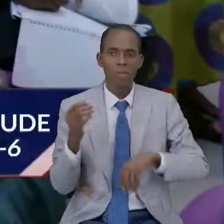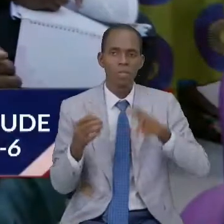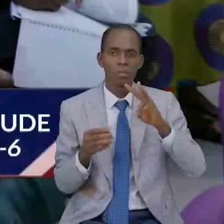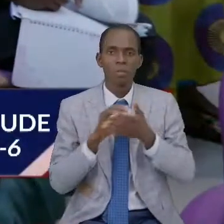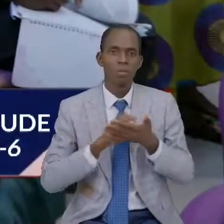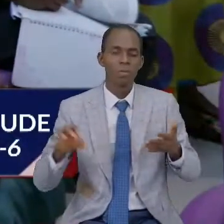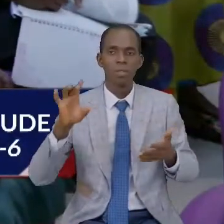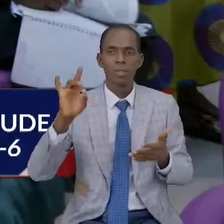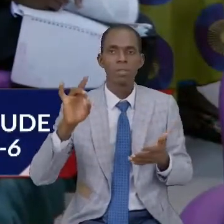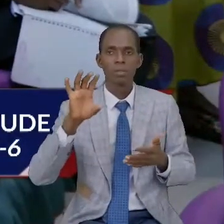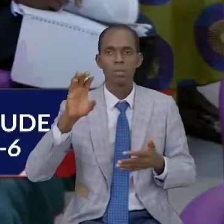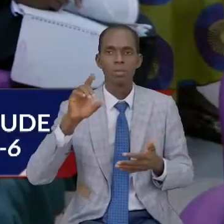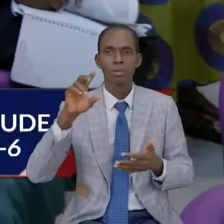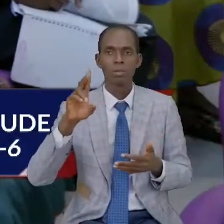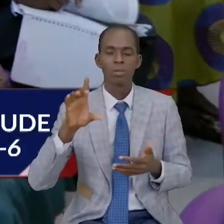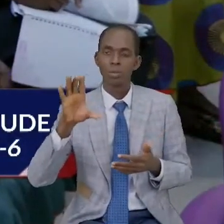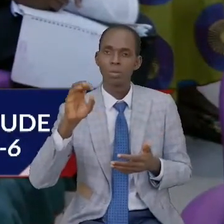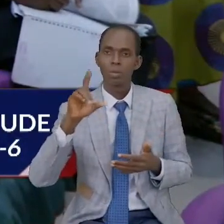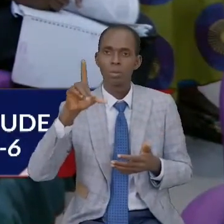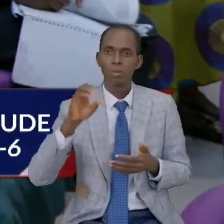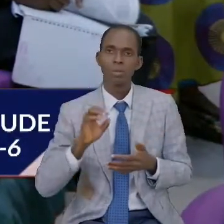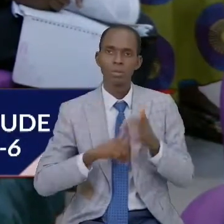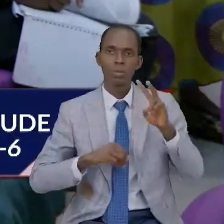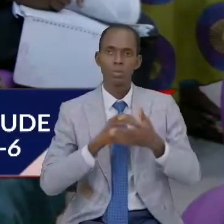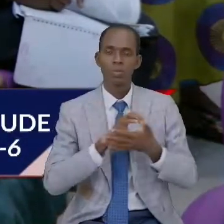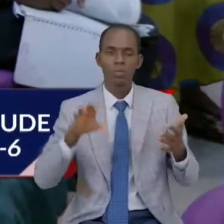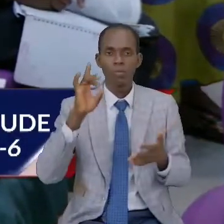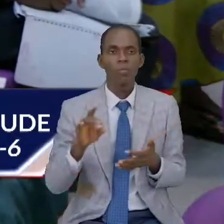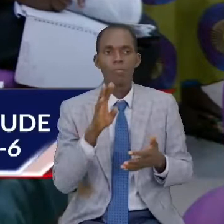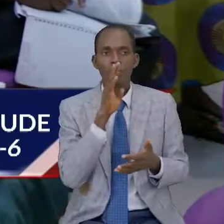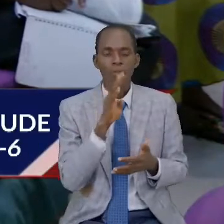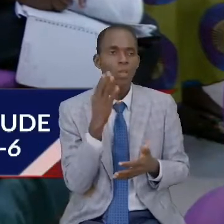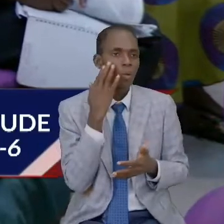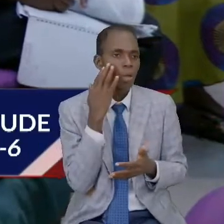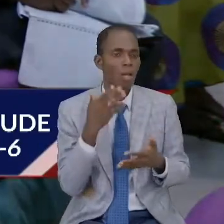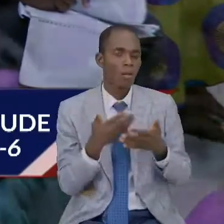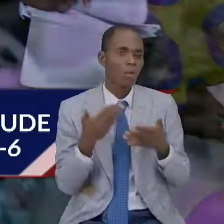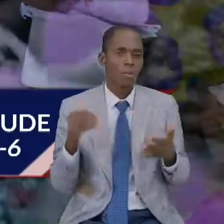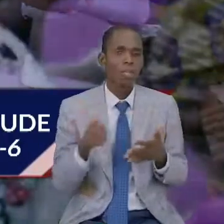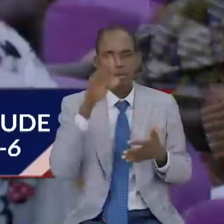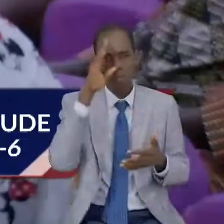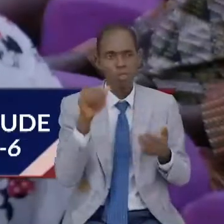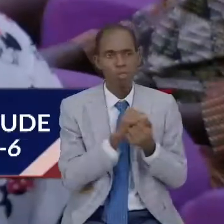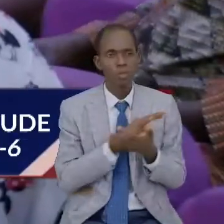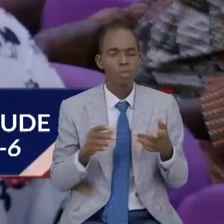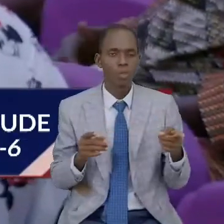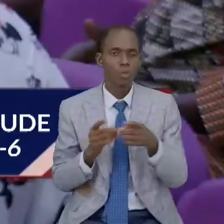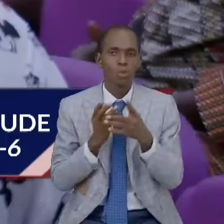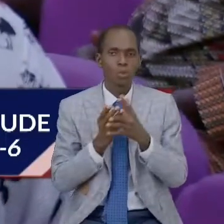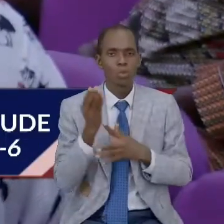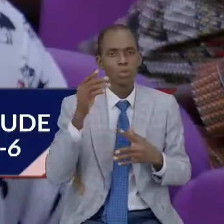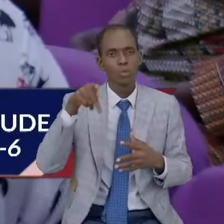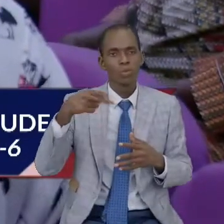Colossians chapter 2, reading from verse 8, beware lest any man spoil you through philosophy and